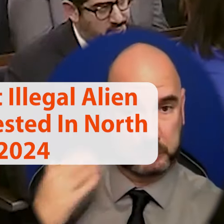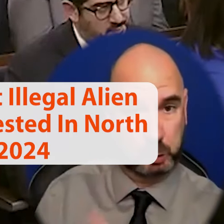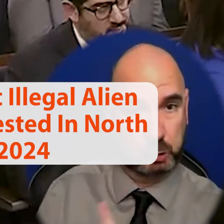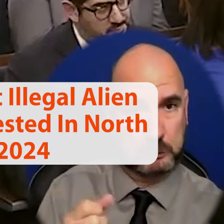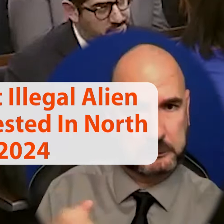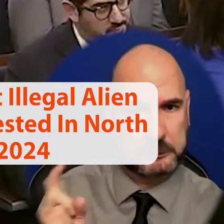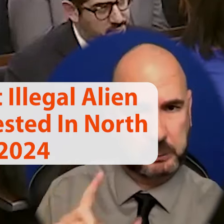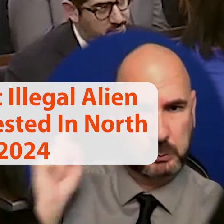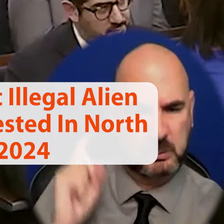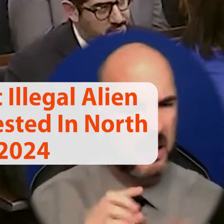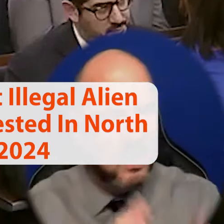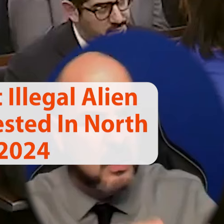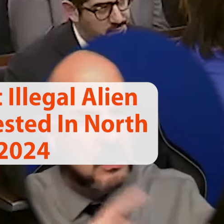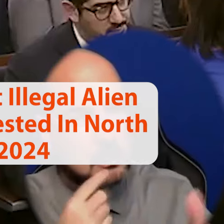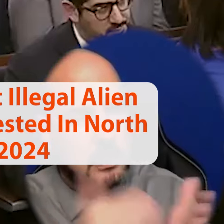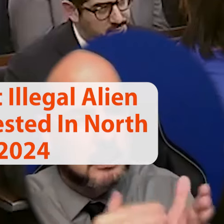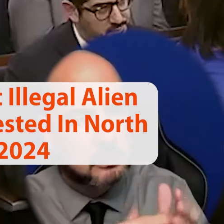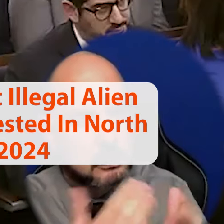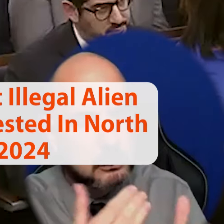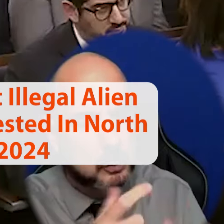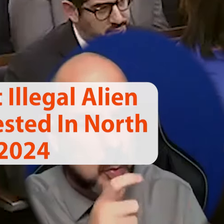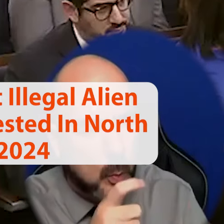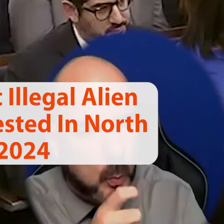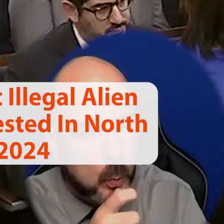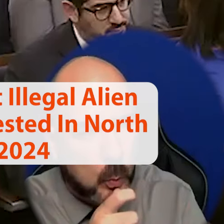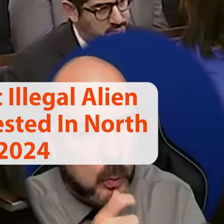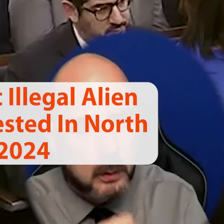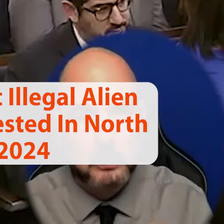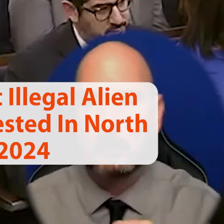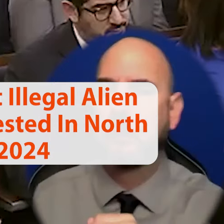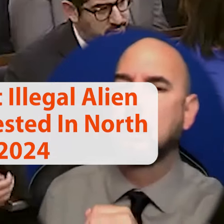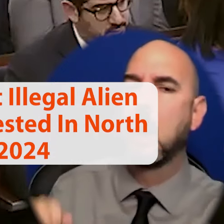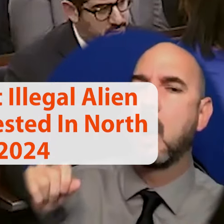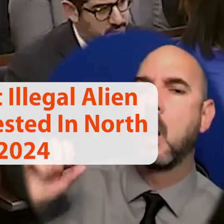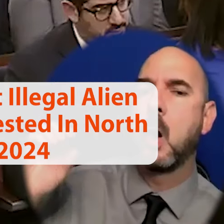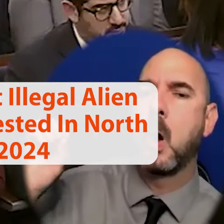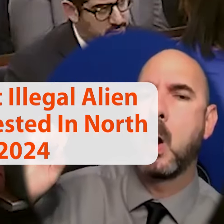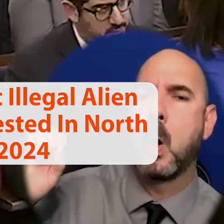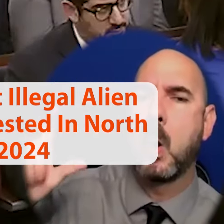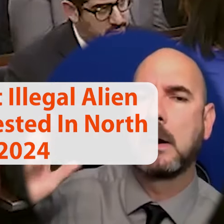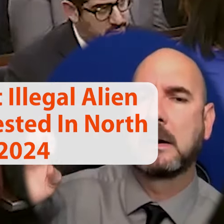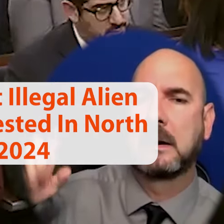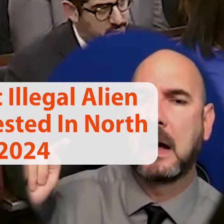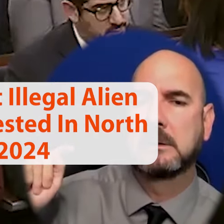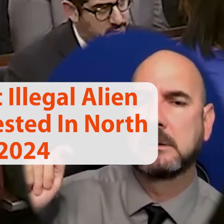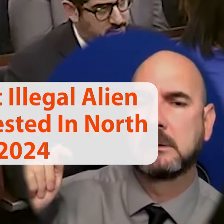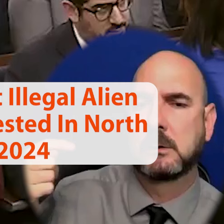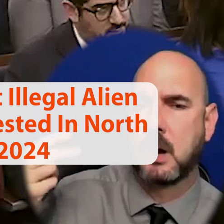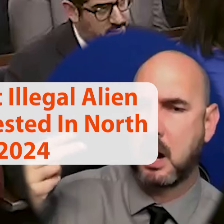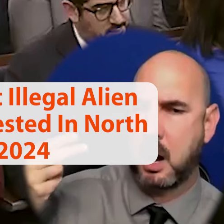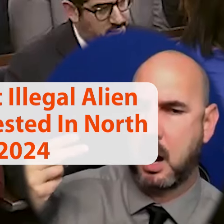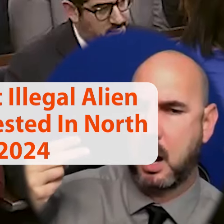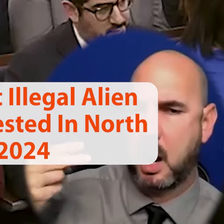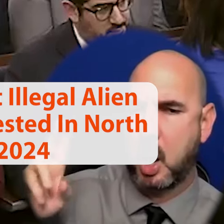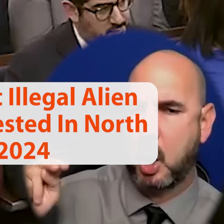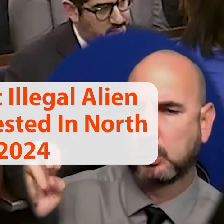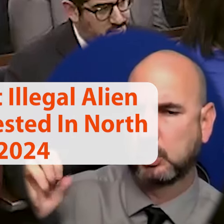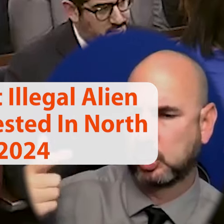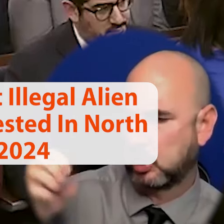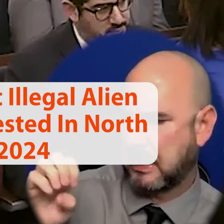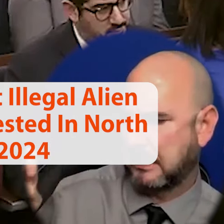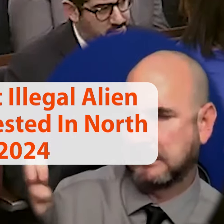if... Say that one more time. Arrest of who? Awet Hagos in North Carolina last week. I'm wondering if the